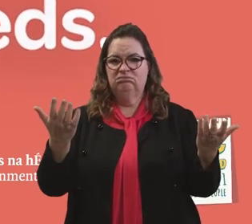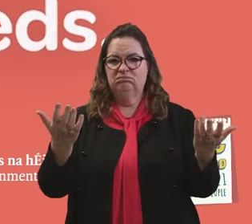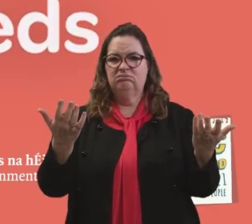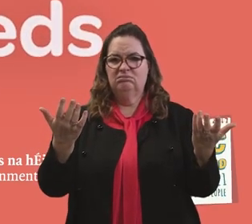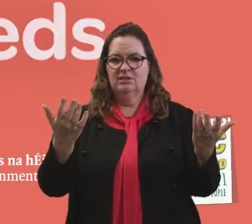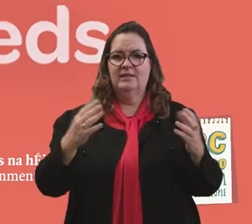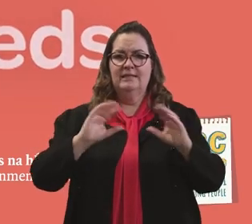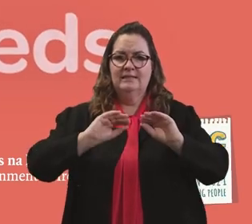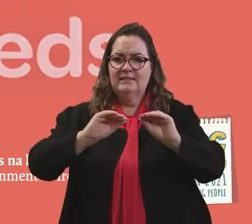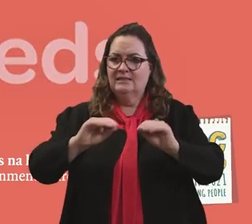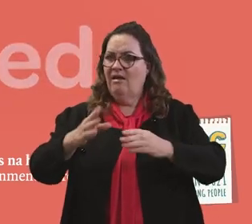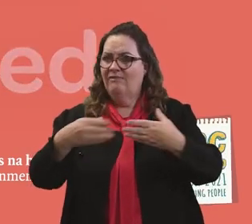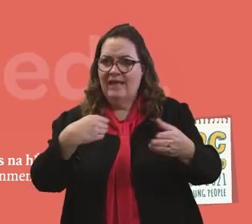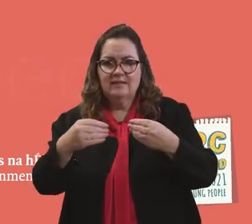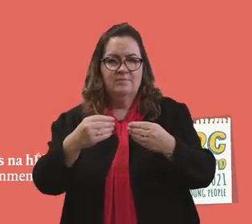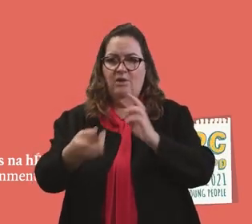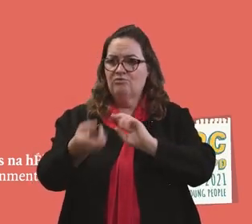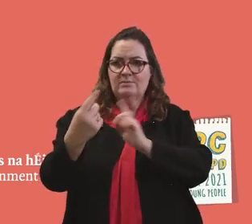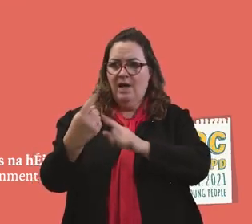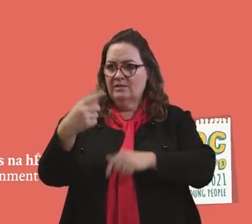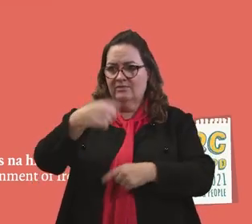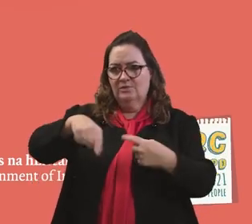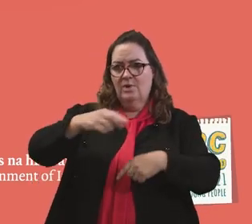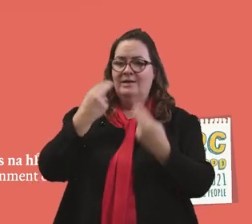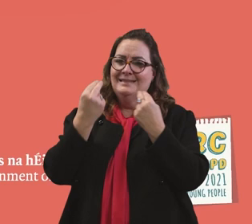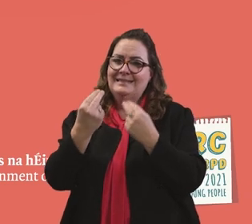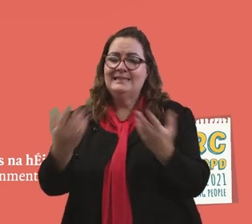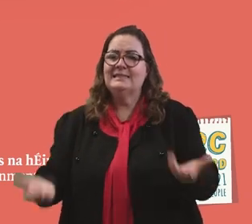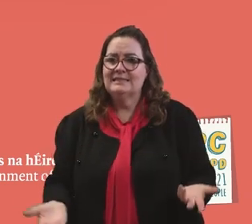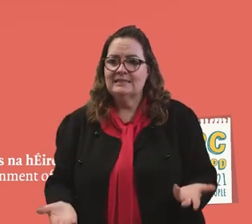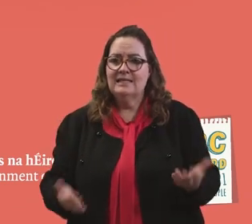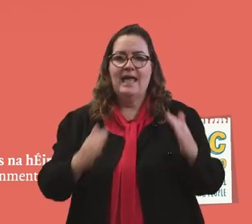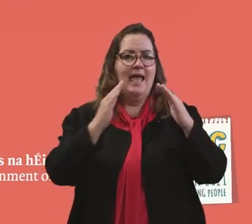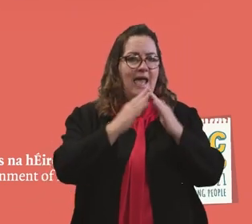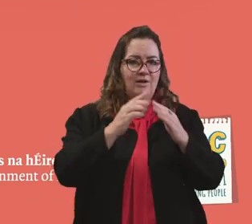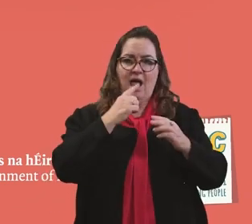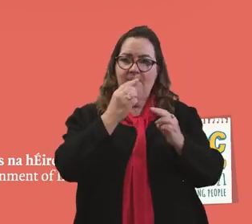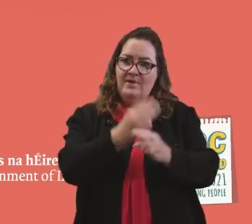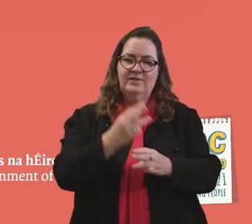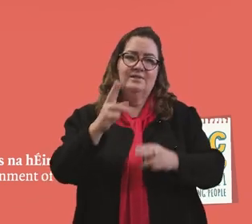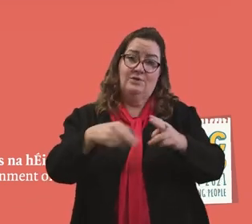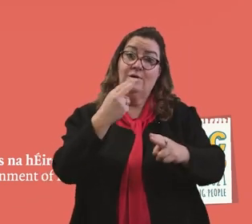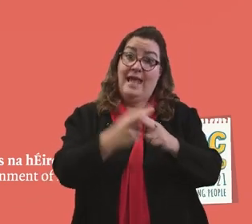and responsive to different needs. Housing and poverty needs to be addressed.